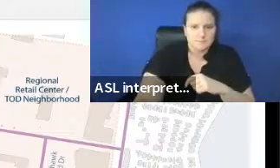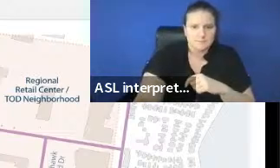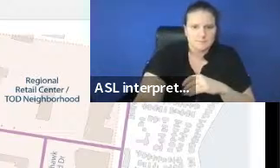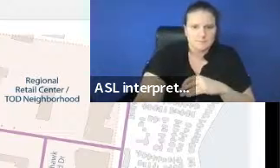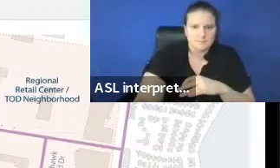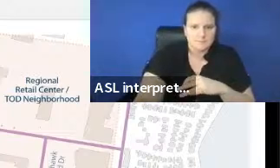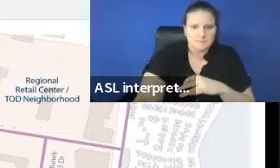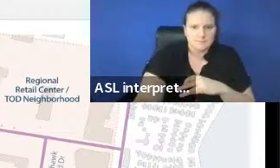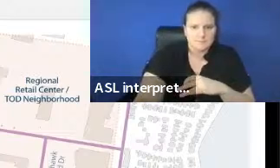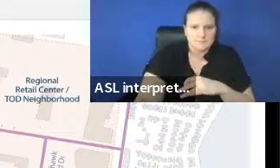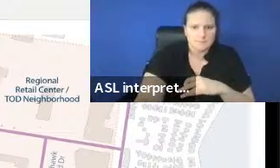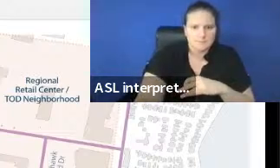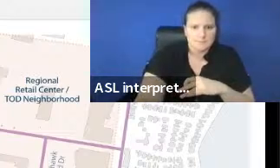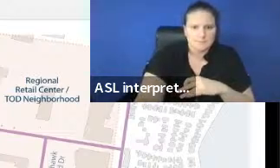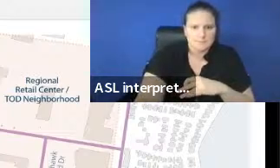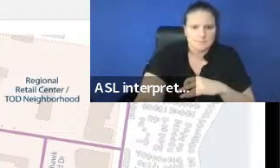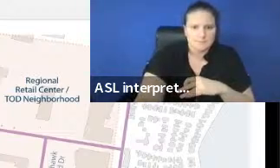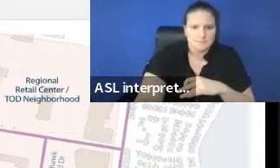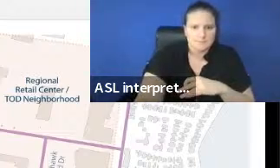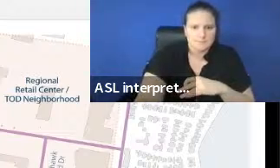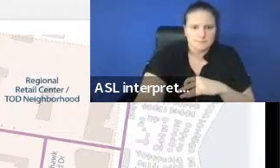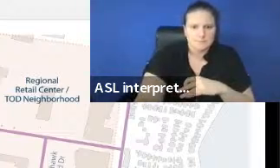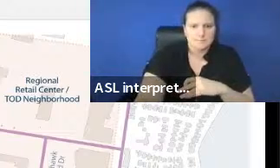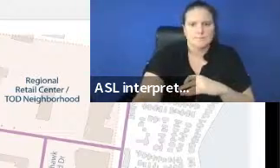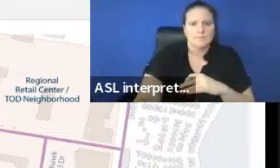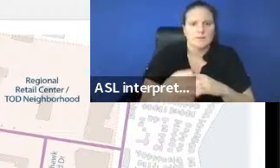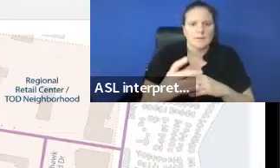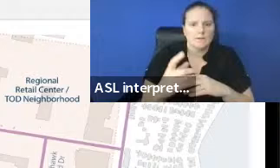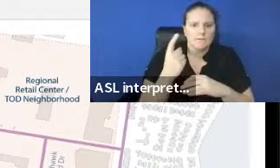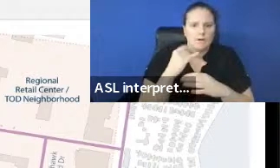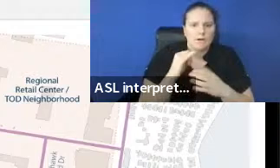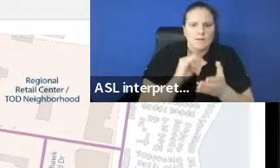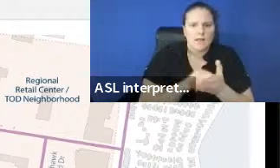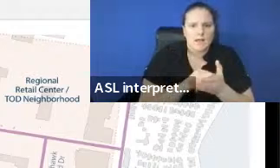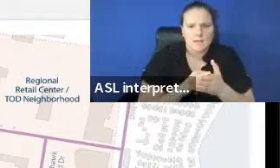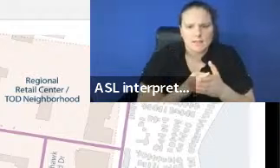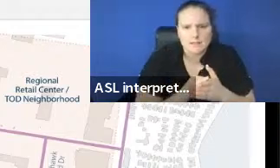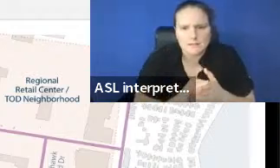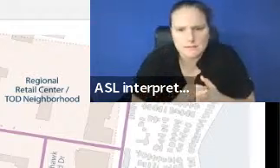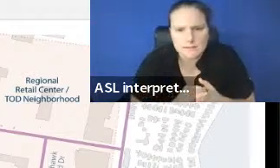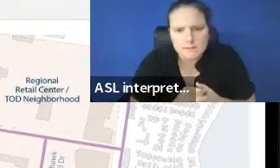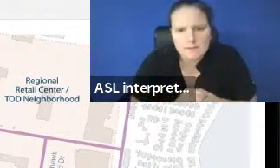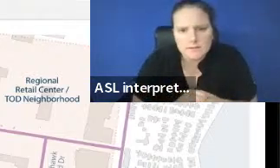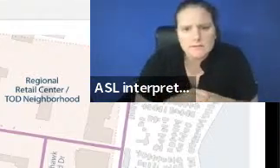Avenue and Victory Boulevard, which essentially is